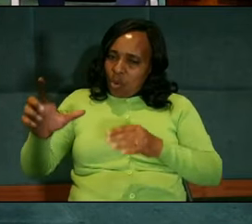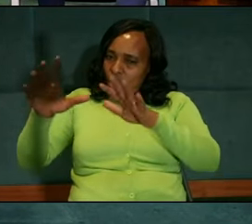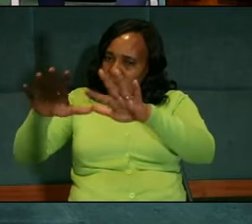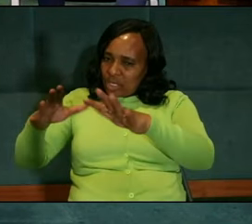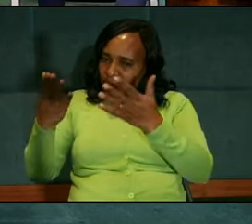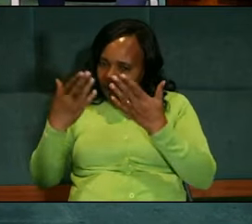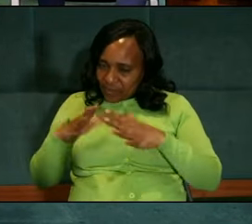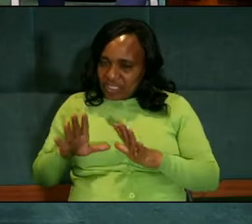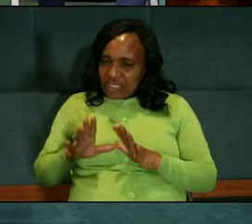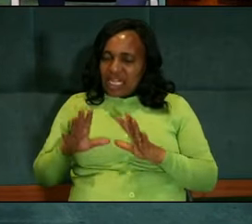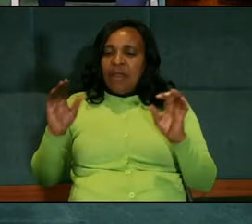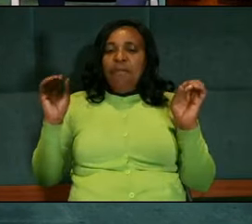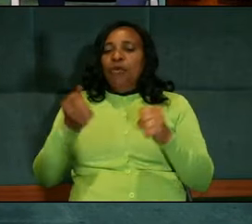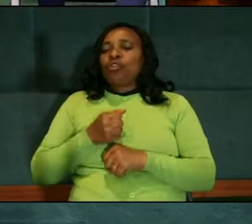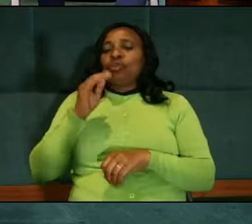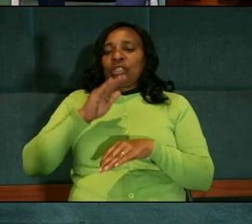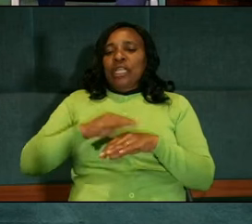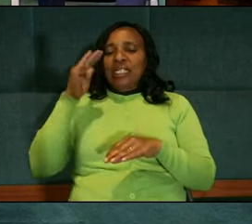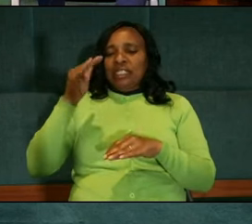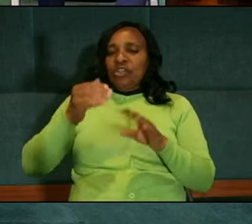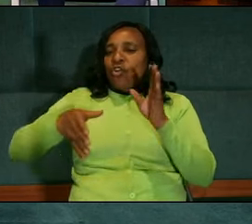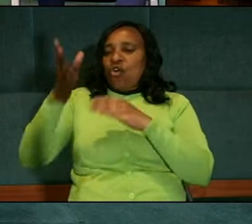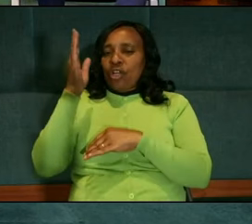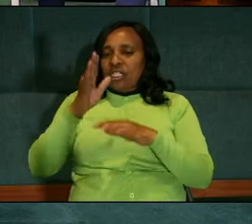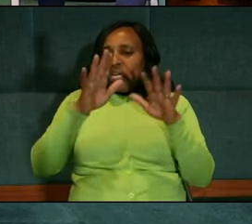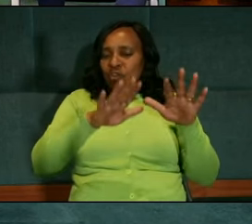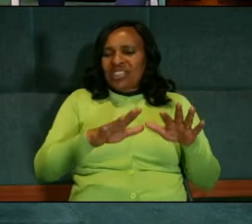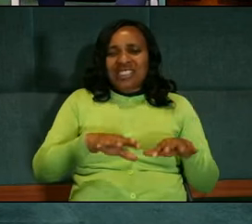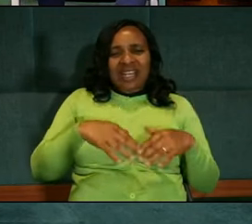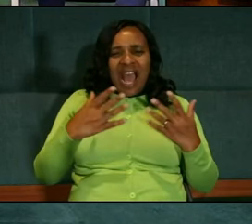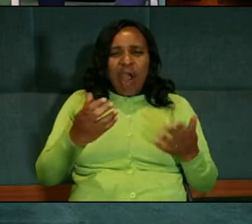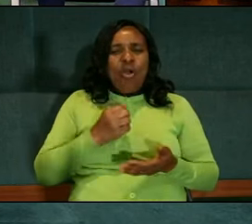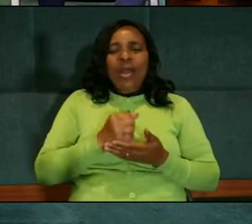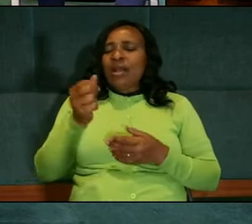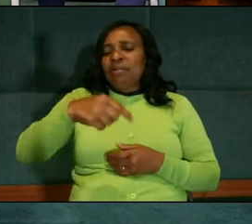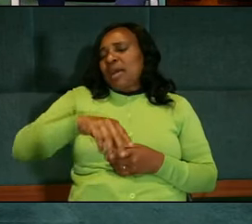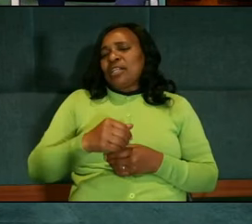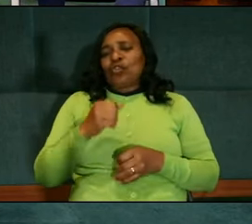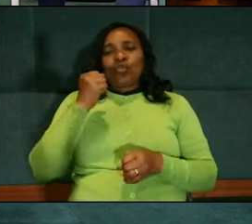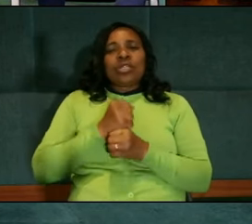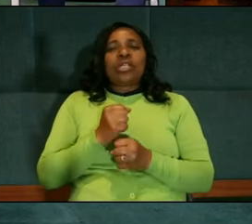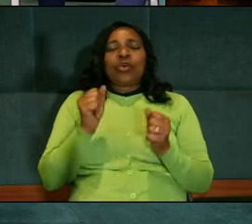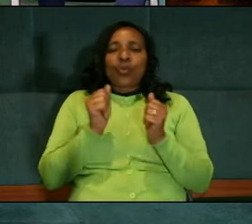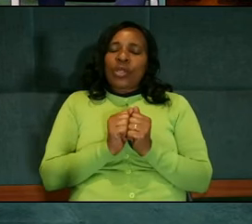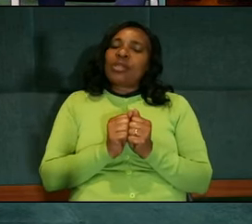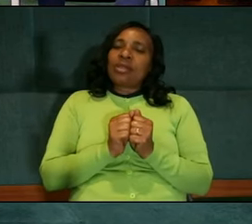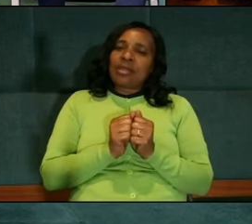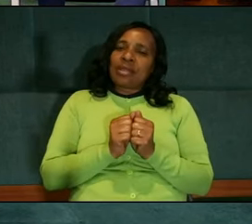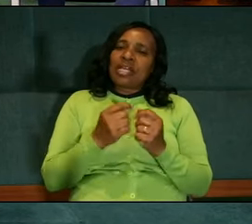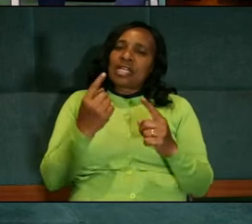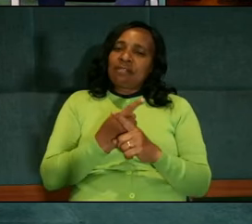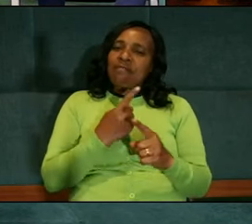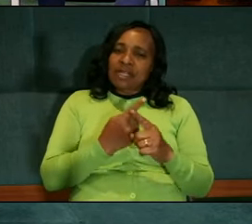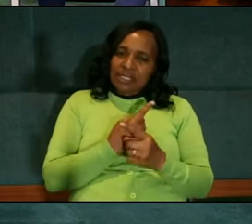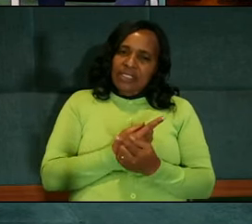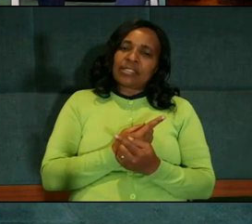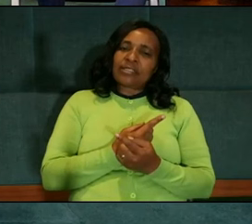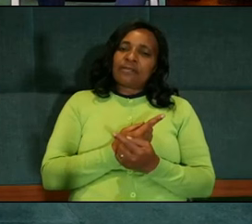ought not to touch the God's anointed. Now, how does that help us to deal with